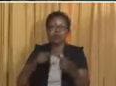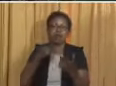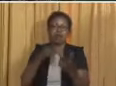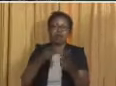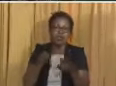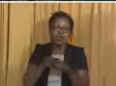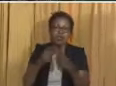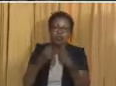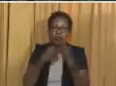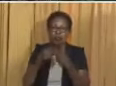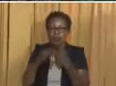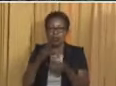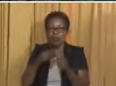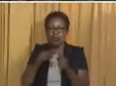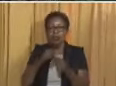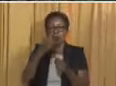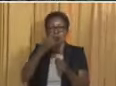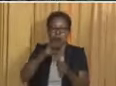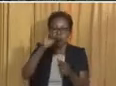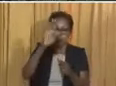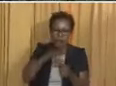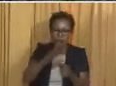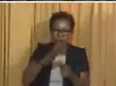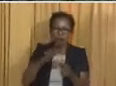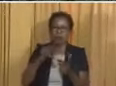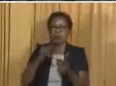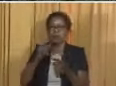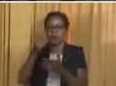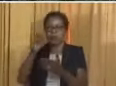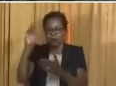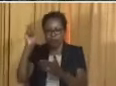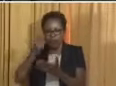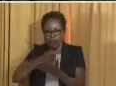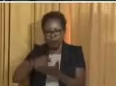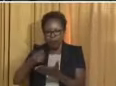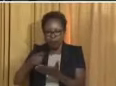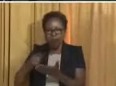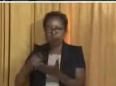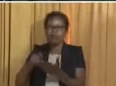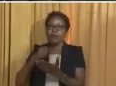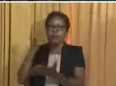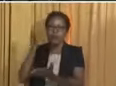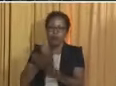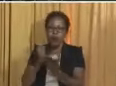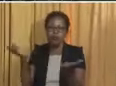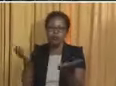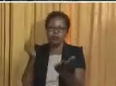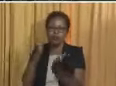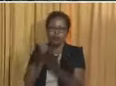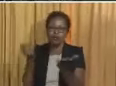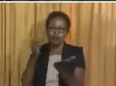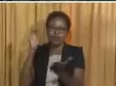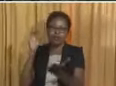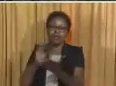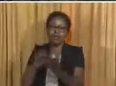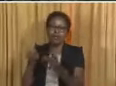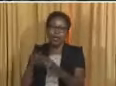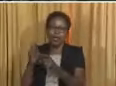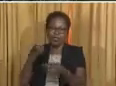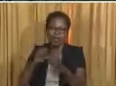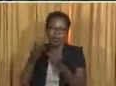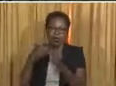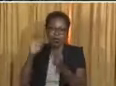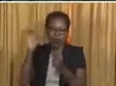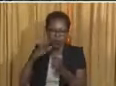bill passed by Parliament, assented by the President, shall be published in the Kenya Gazette as an Act of Parliament within 7 days